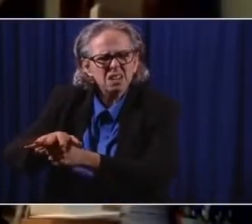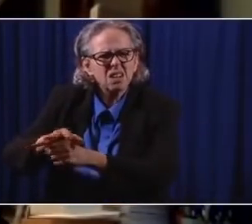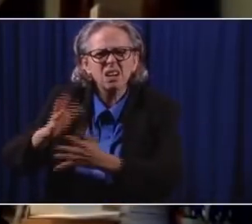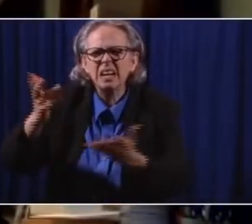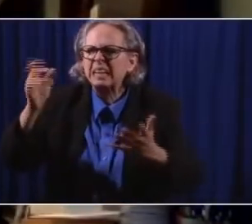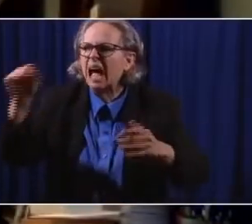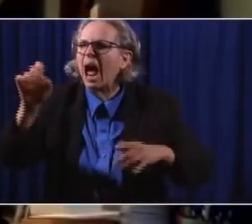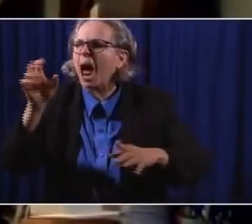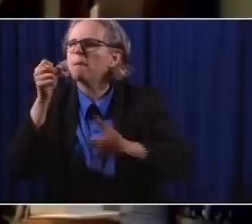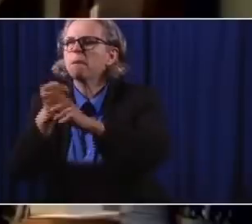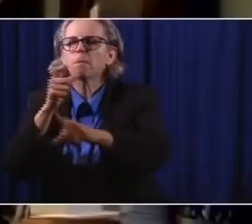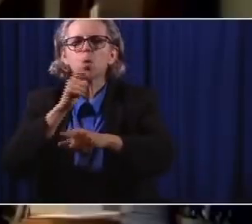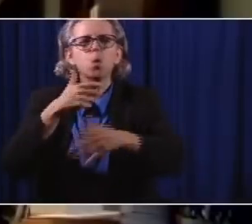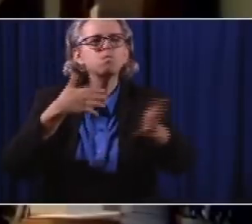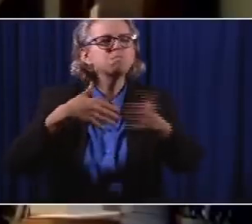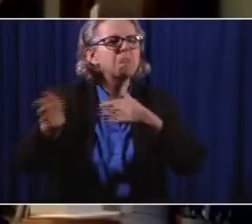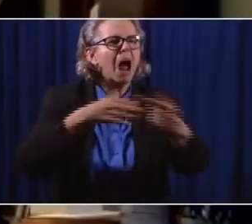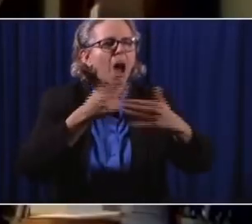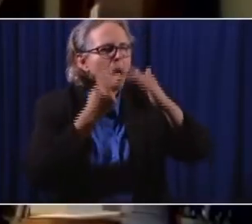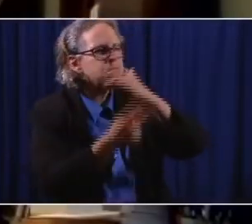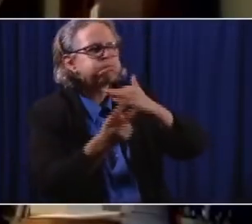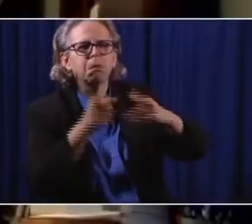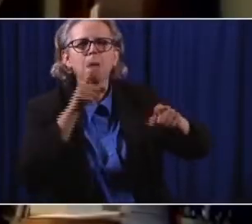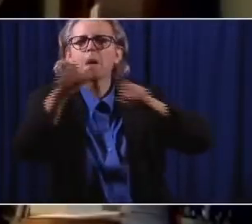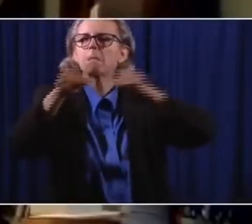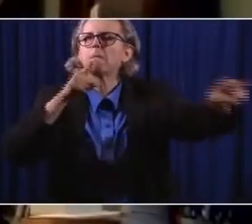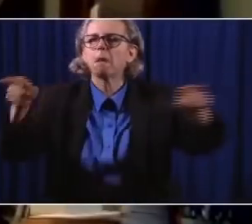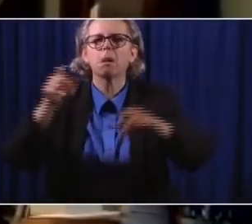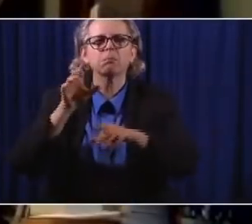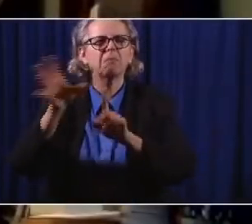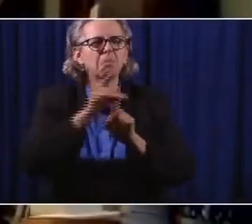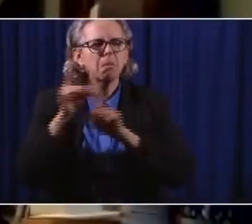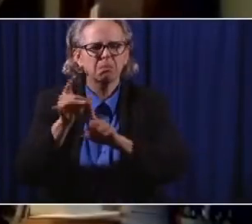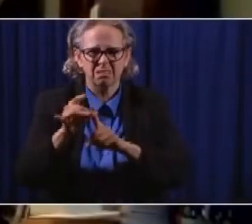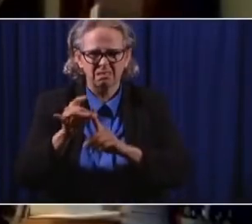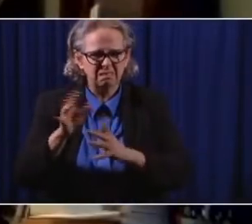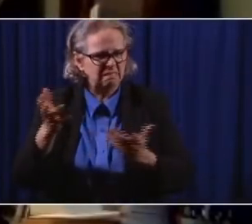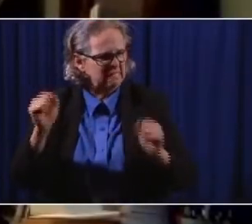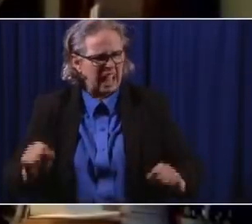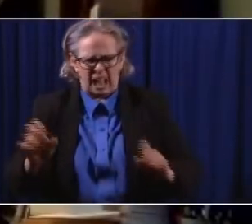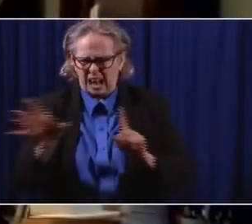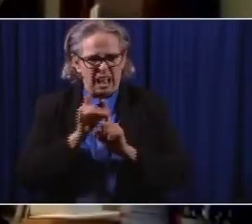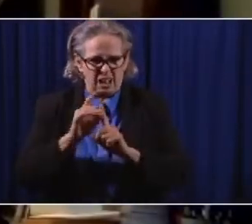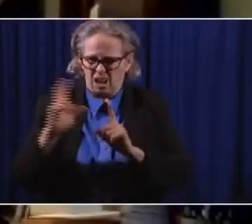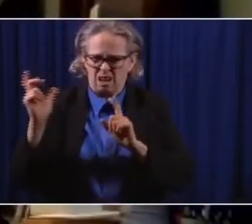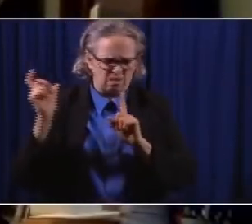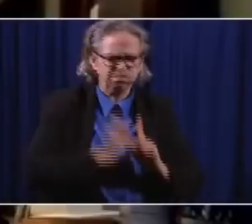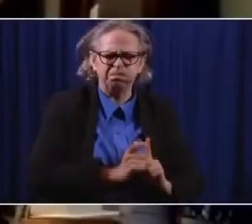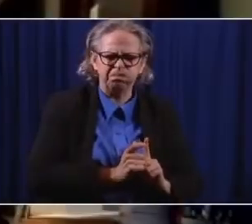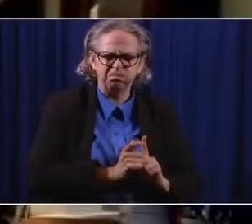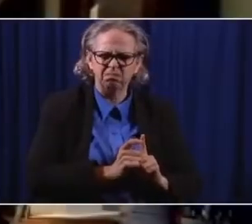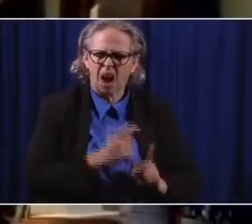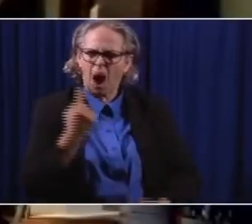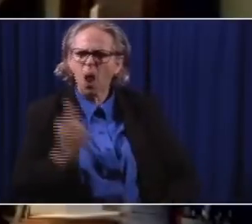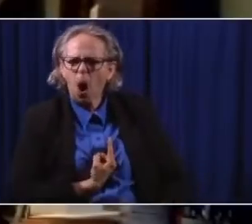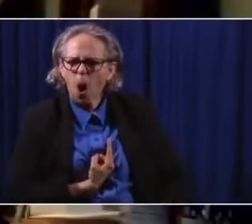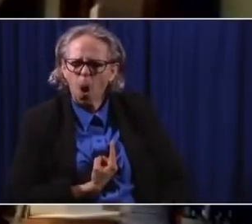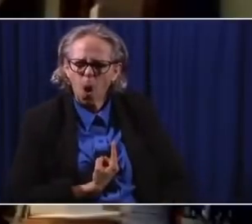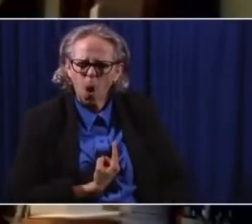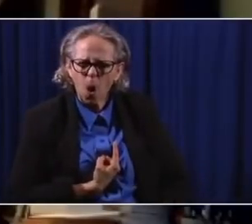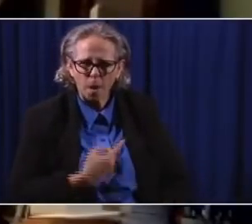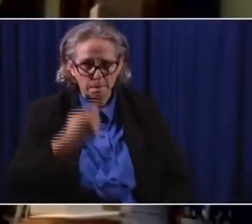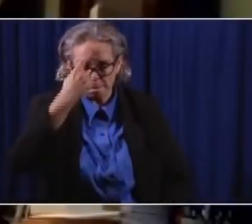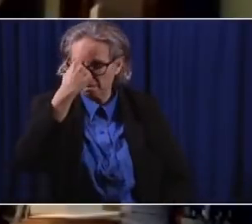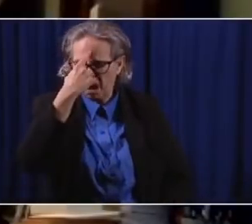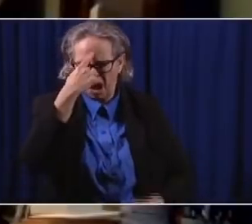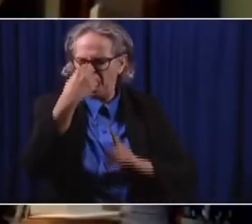when you're there and you're going through it, the psychological effect that it has on you, and it certainly had on me, was significant. You